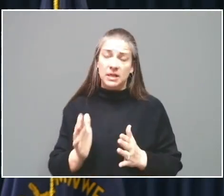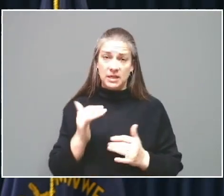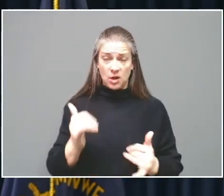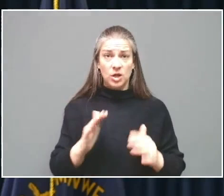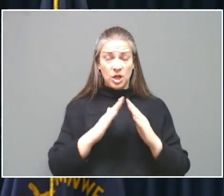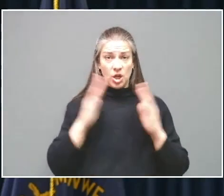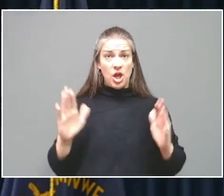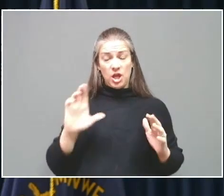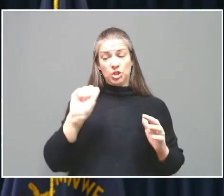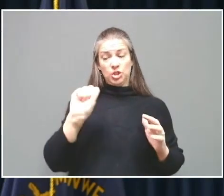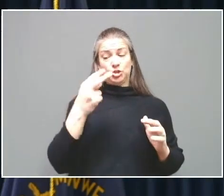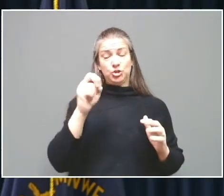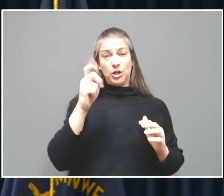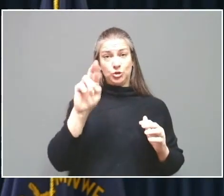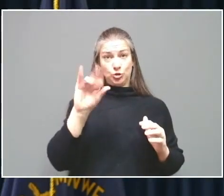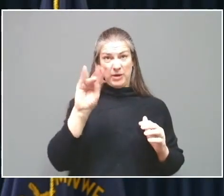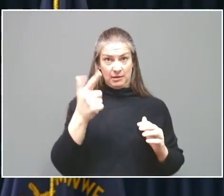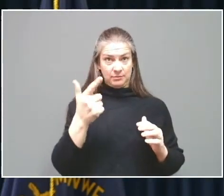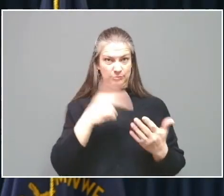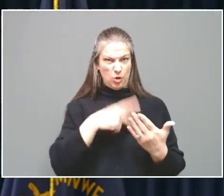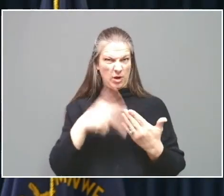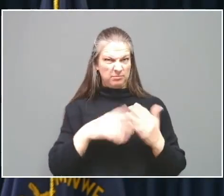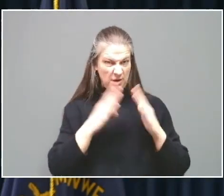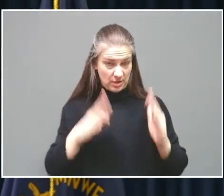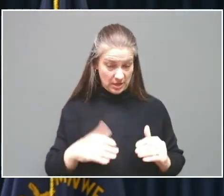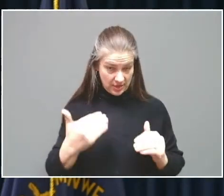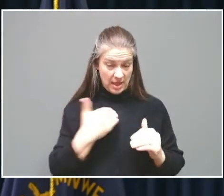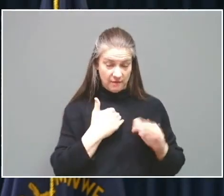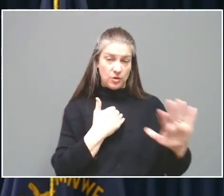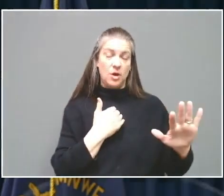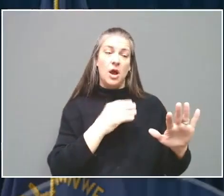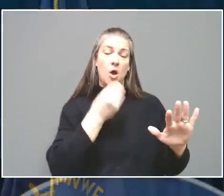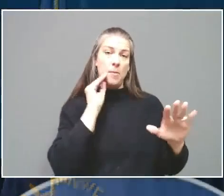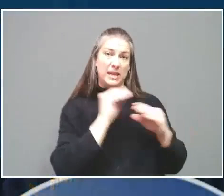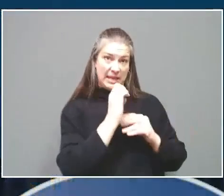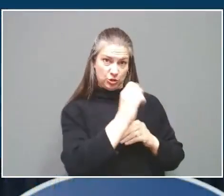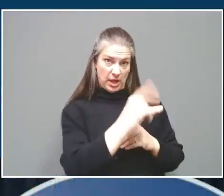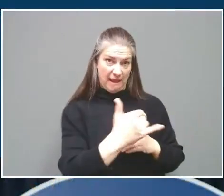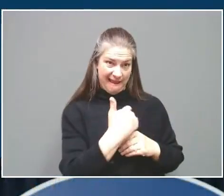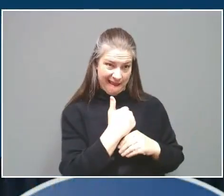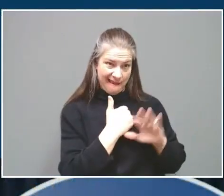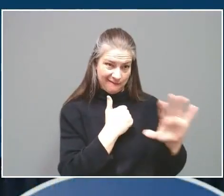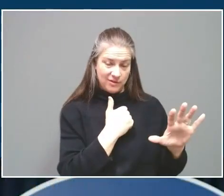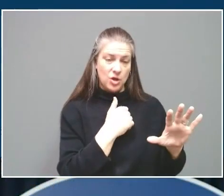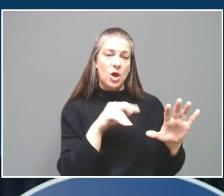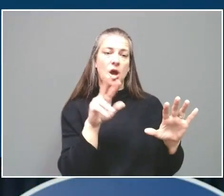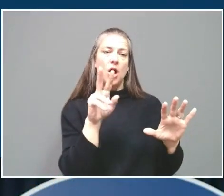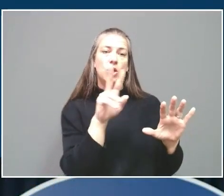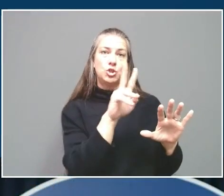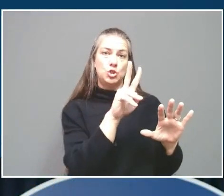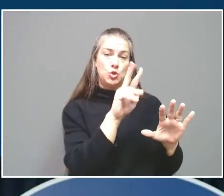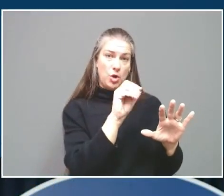Sheltering Program has 208 households in eastern Kentucky and 213 travel trailers. So we're down